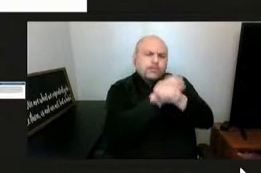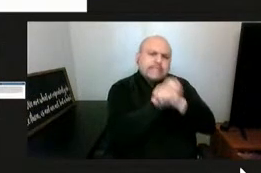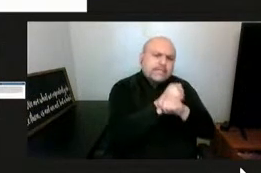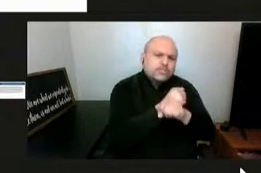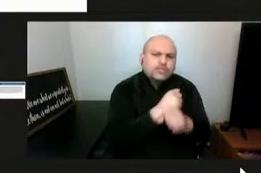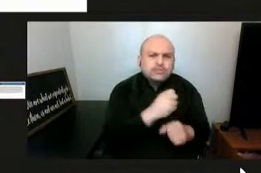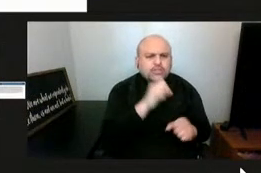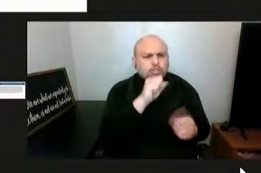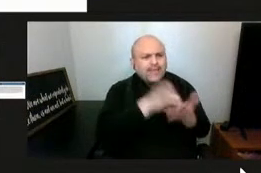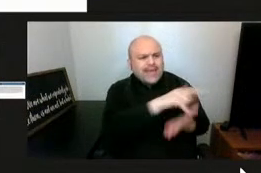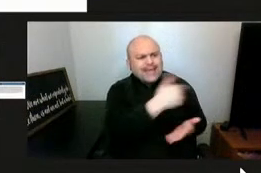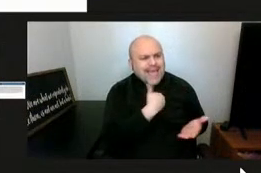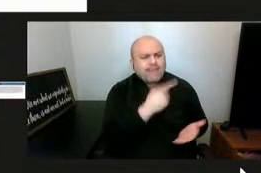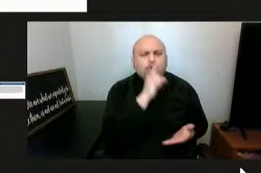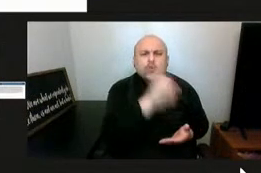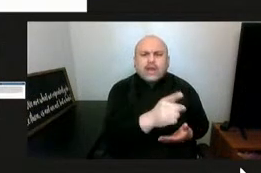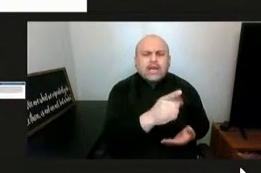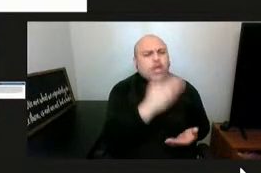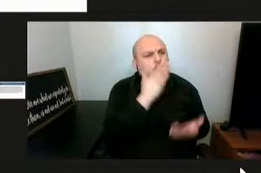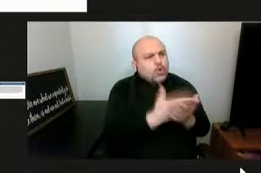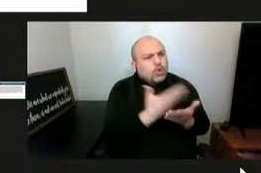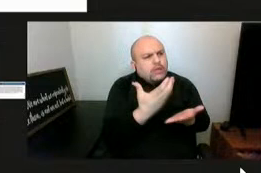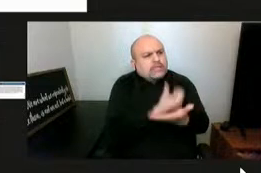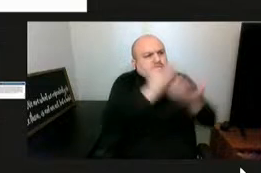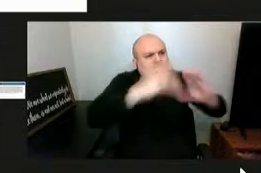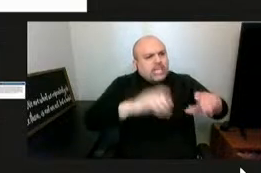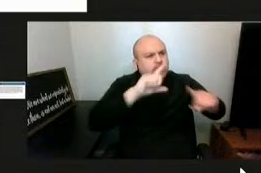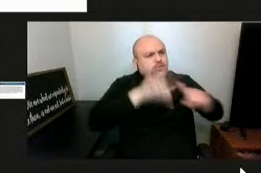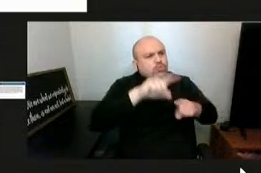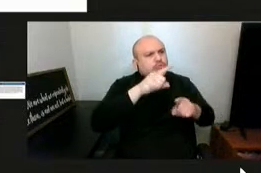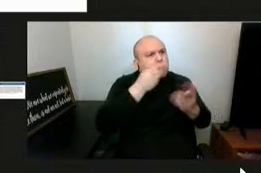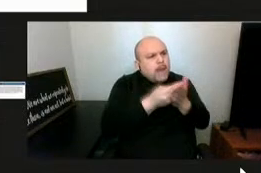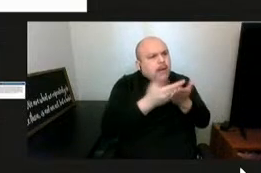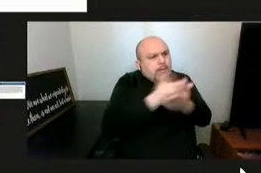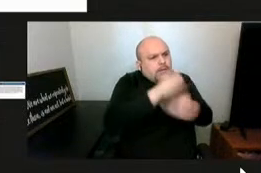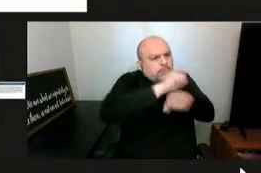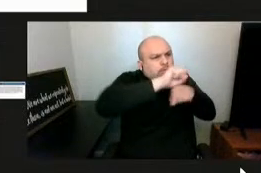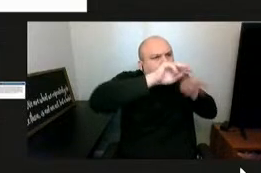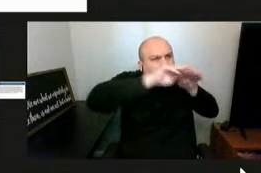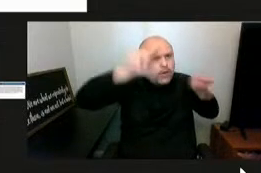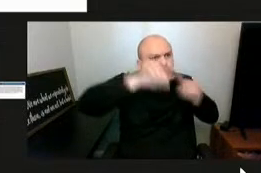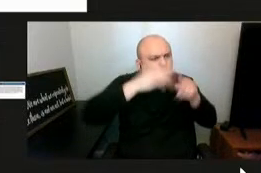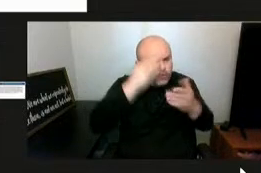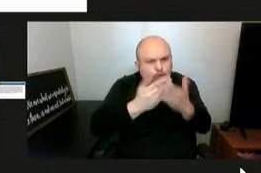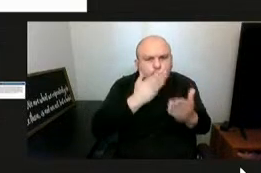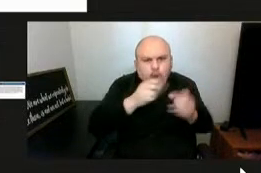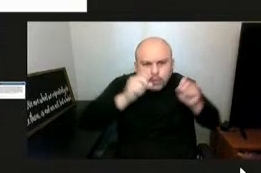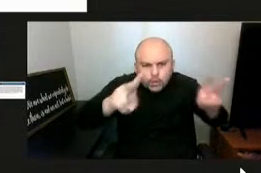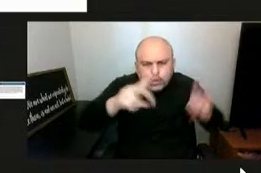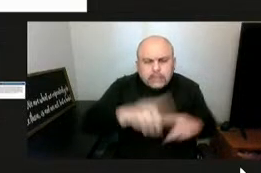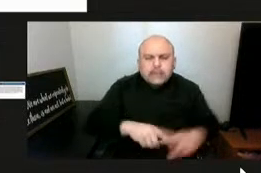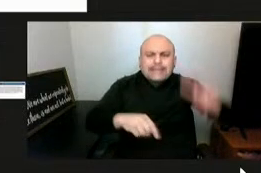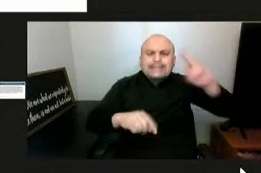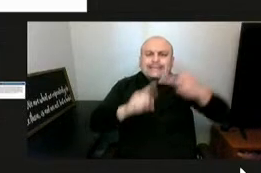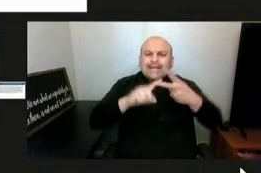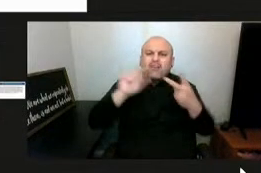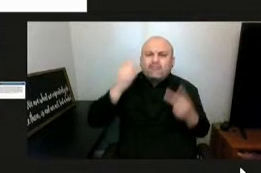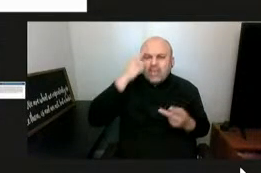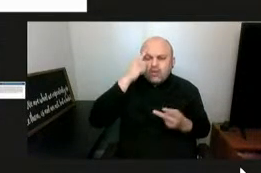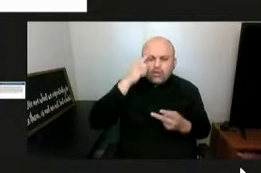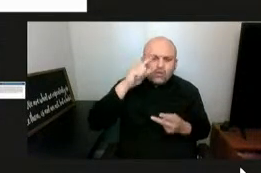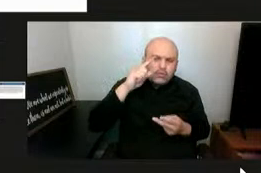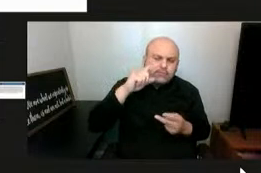a real shot at economic security and opportunity. And the second is the federal government